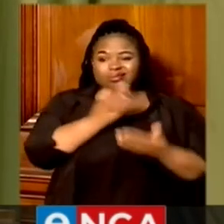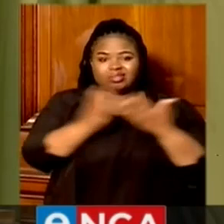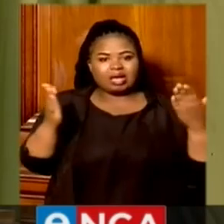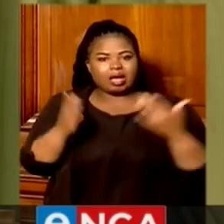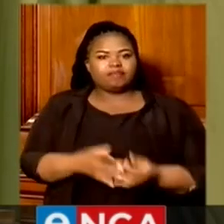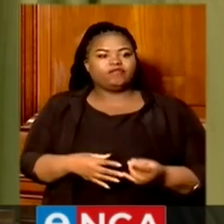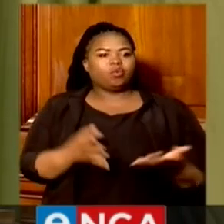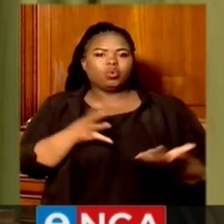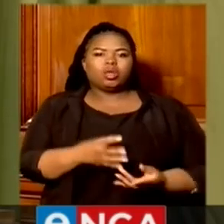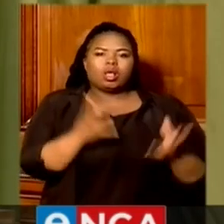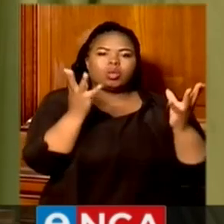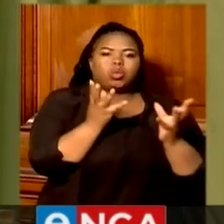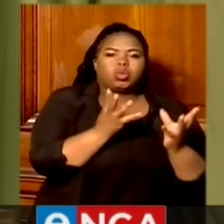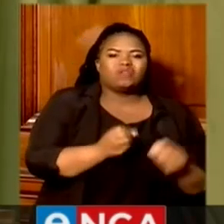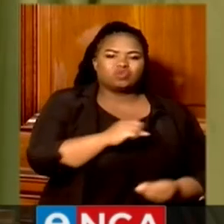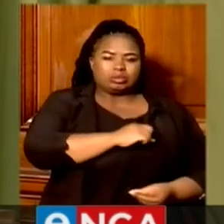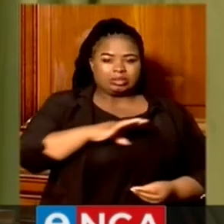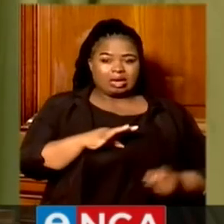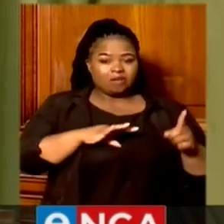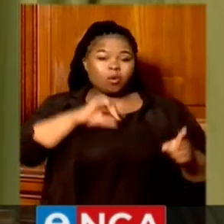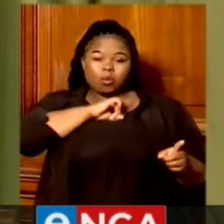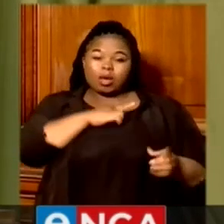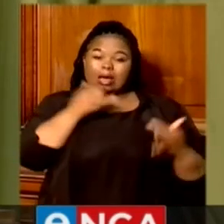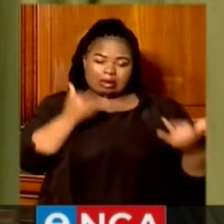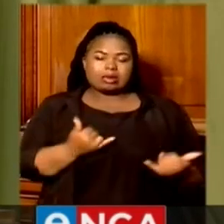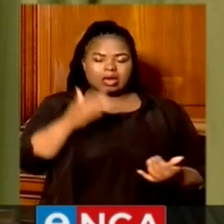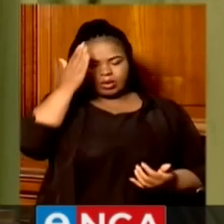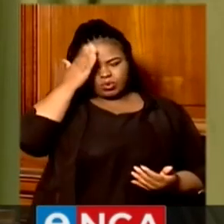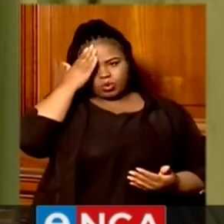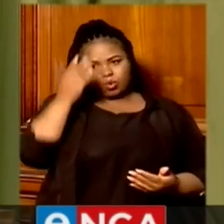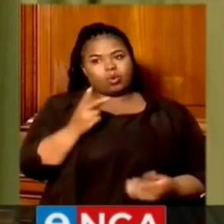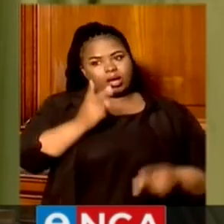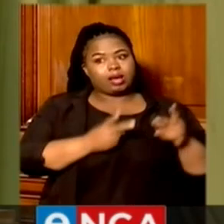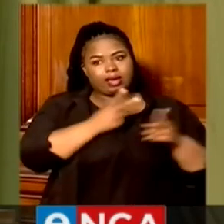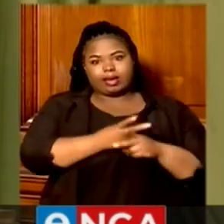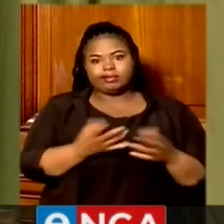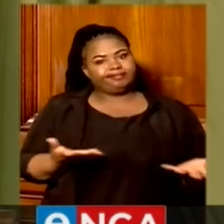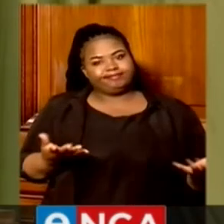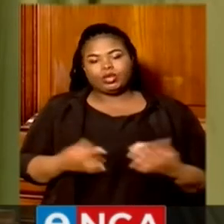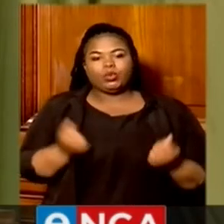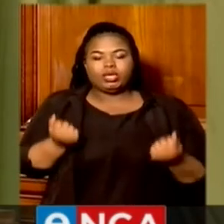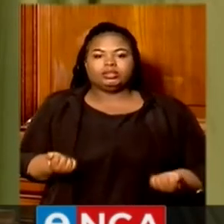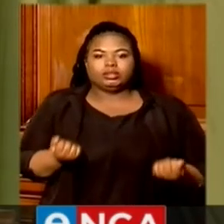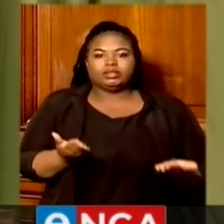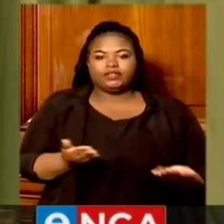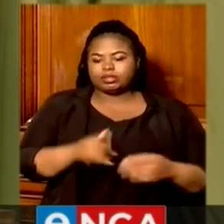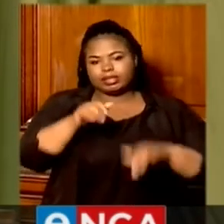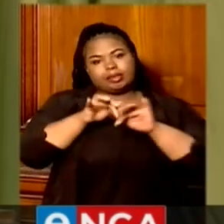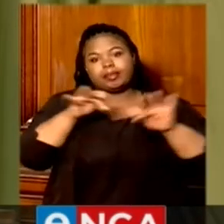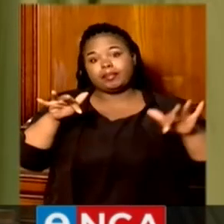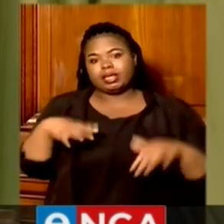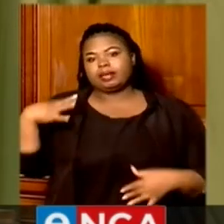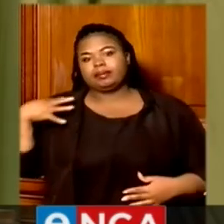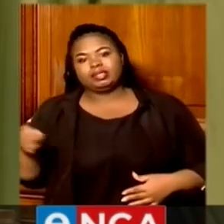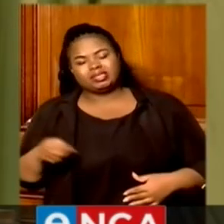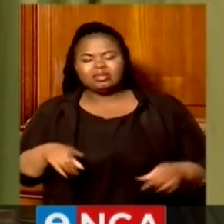less numbers in the offices because, unfortunately for us, we are also, as civil servants, as ministers, as everyone, we